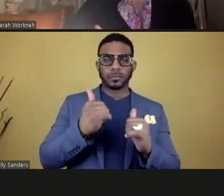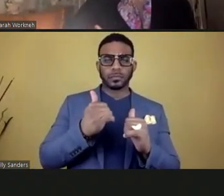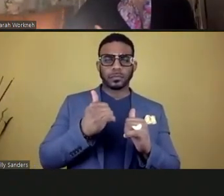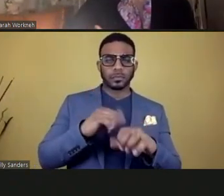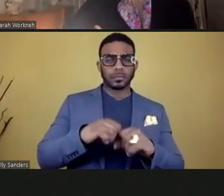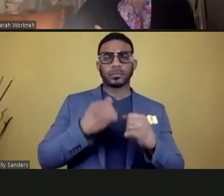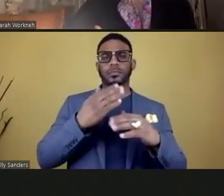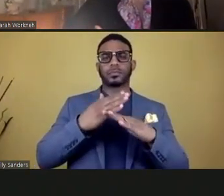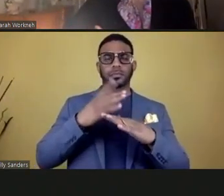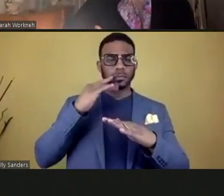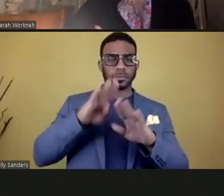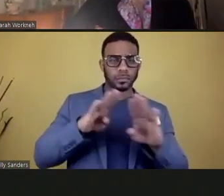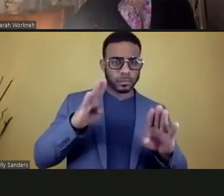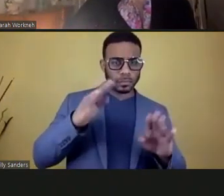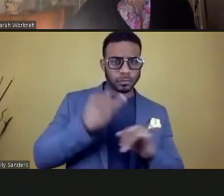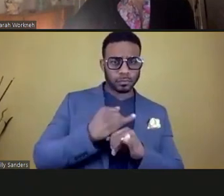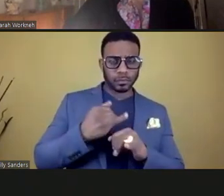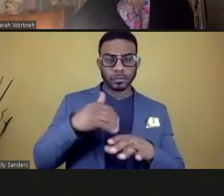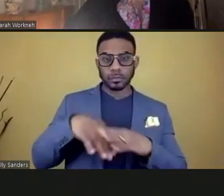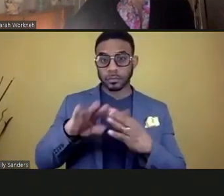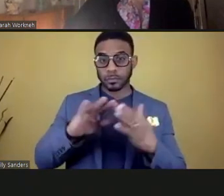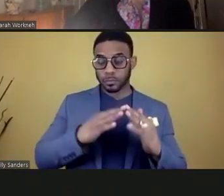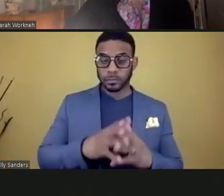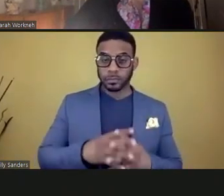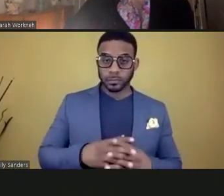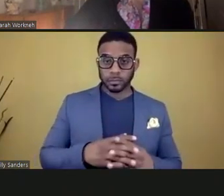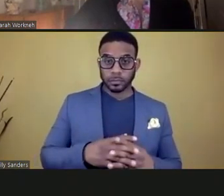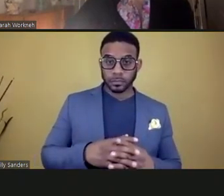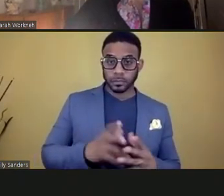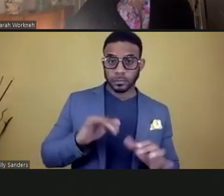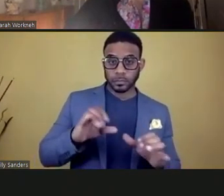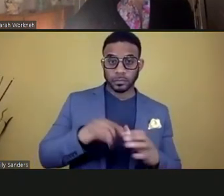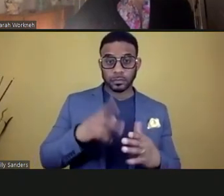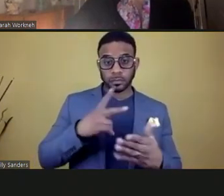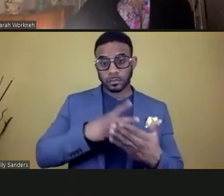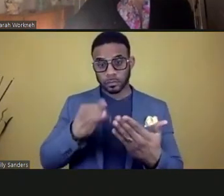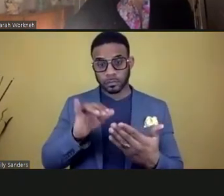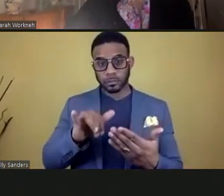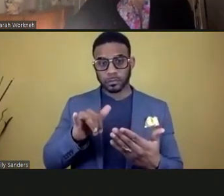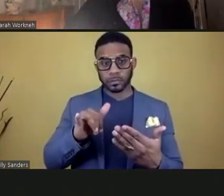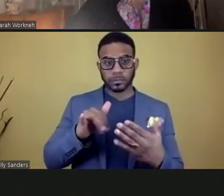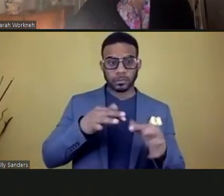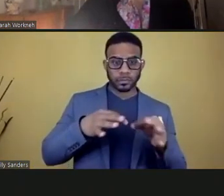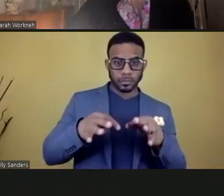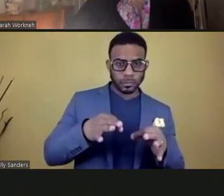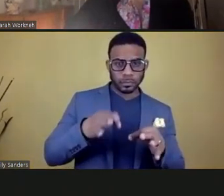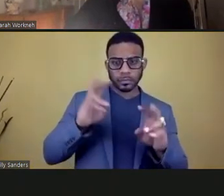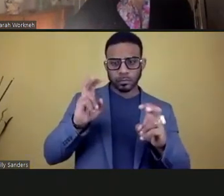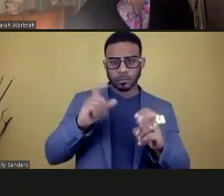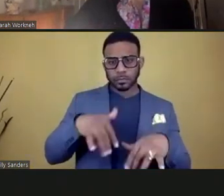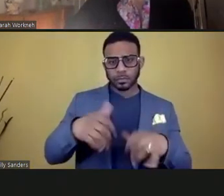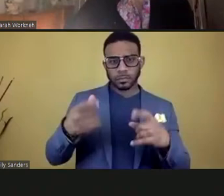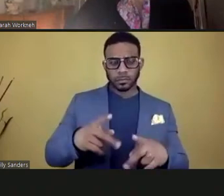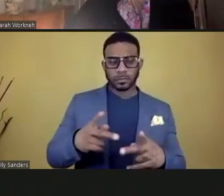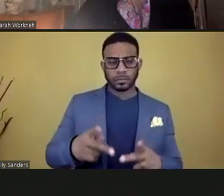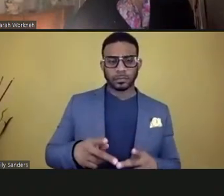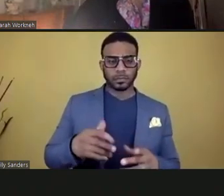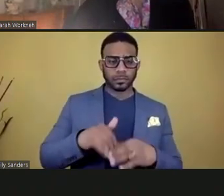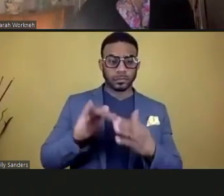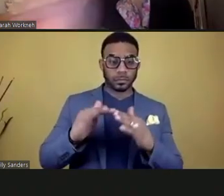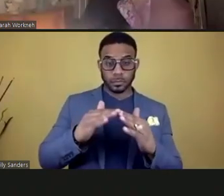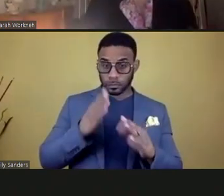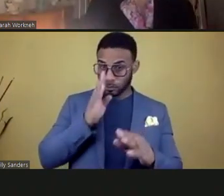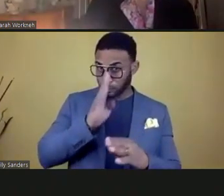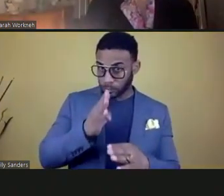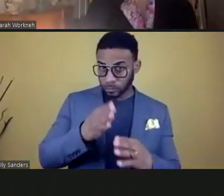barrier of the walls of the institution into community. And we did projects that explored issues that were taking place in the community